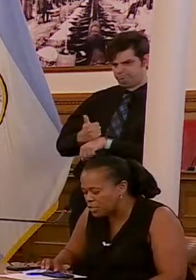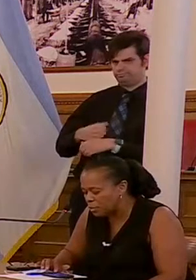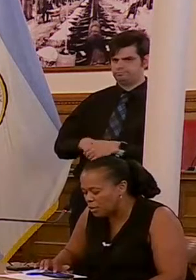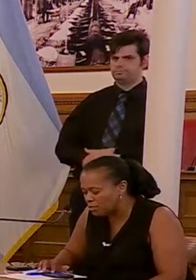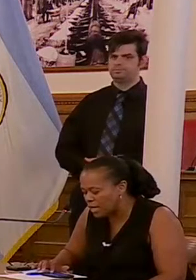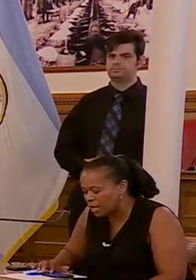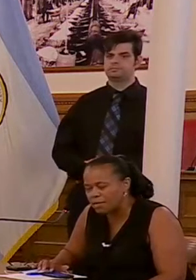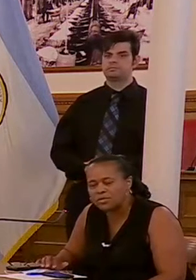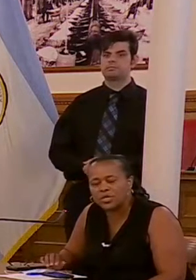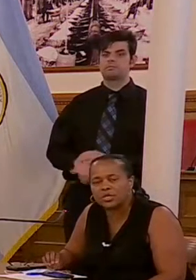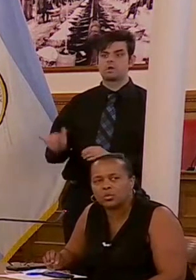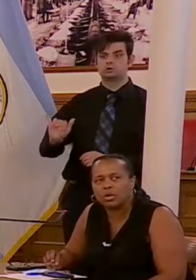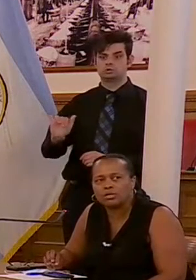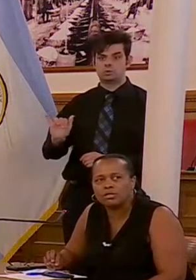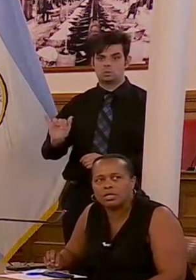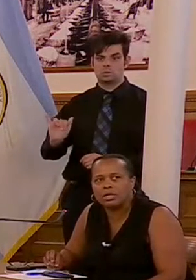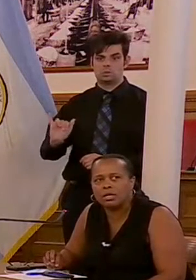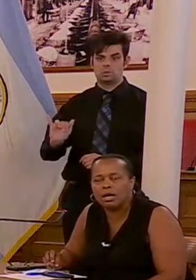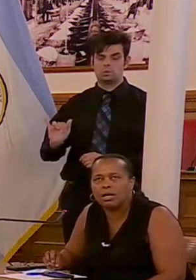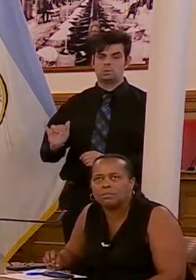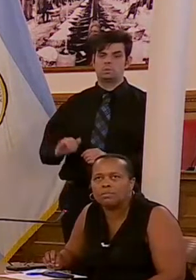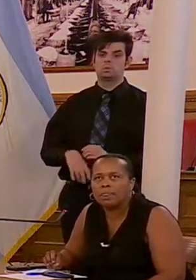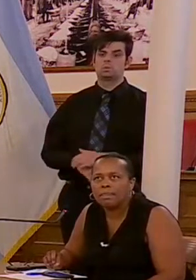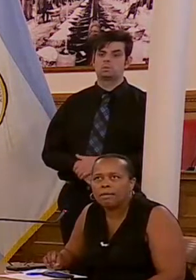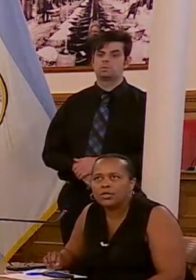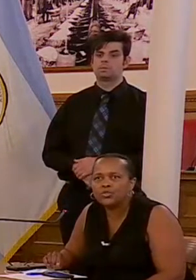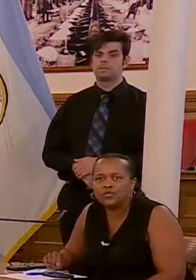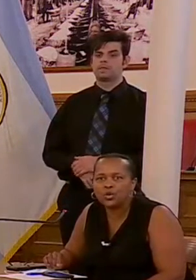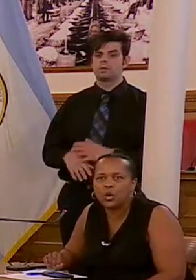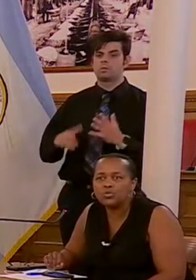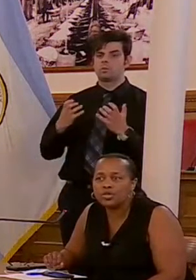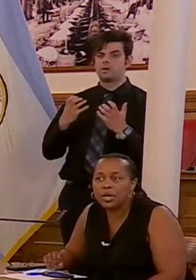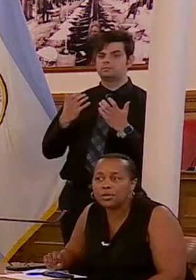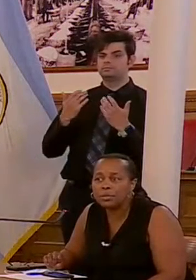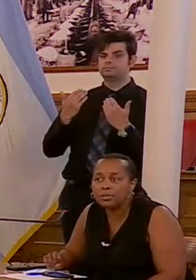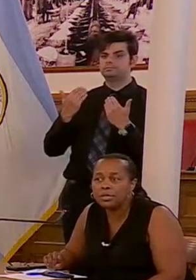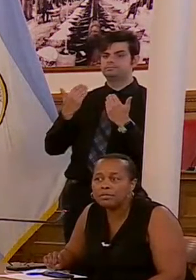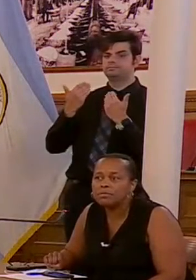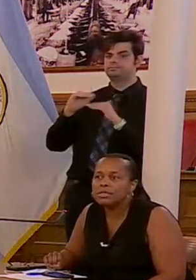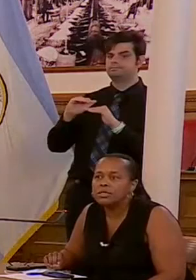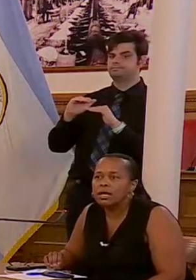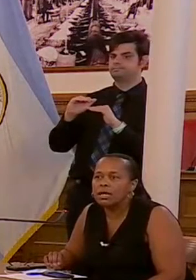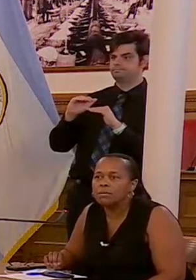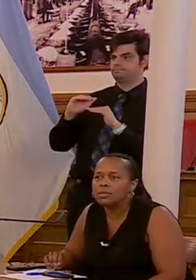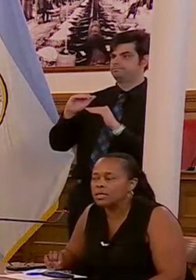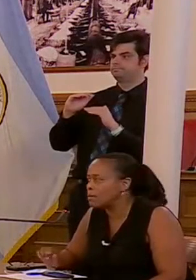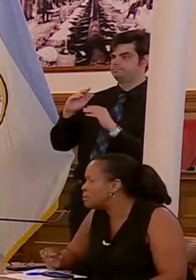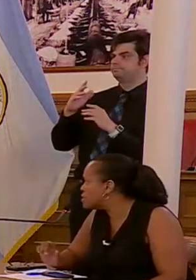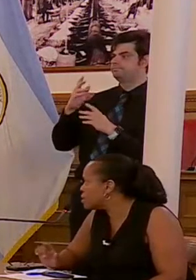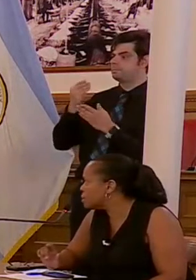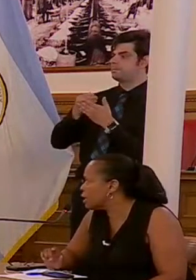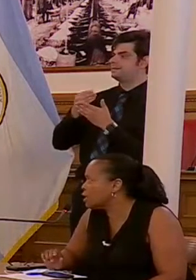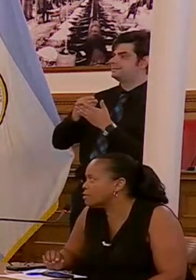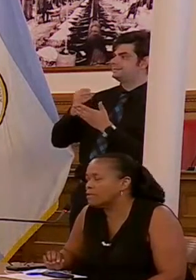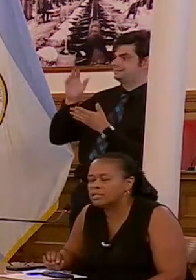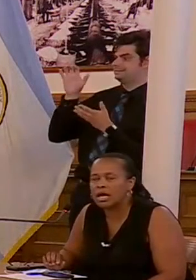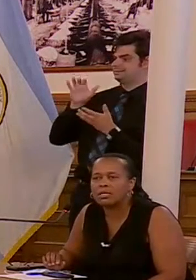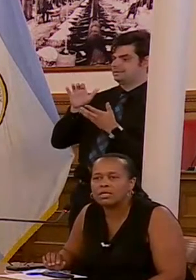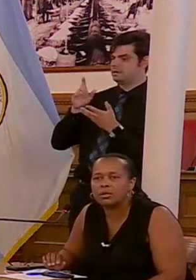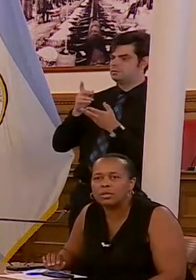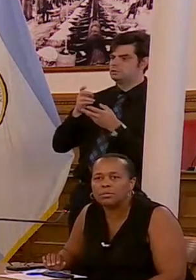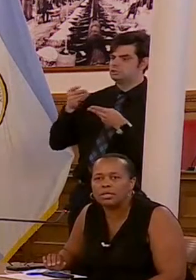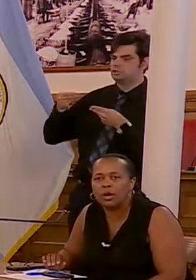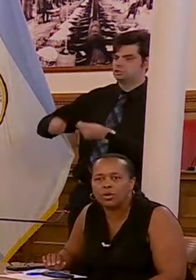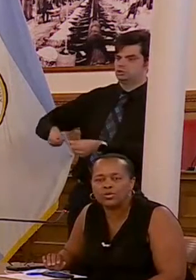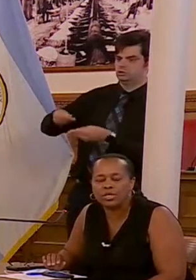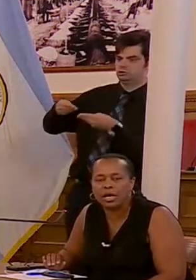A major part of that conversation was the use of drones in our community. And I may be skipping ahead of the slides a